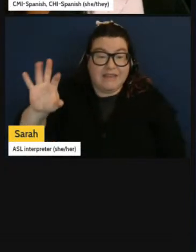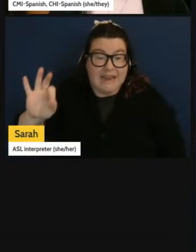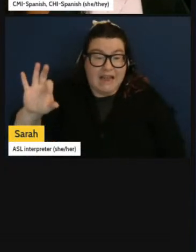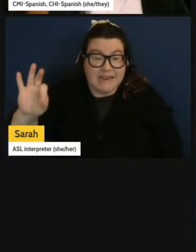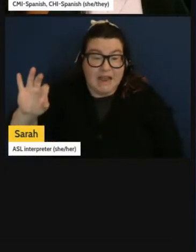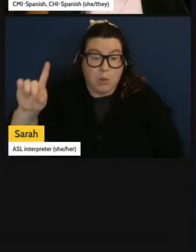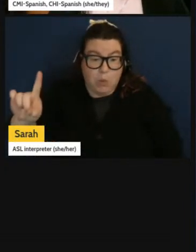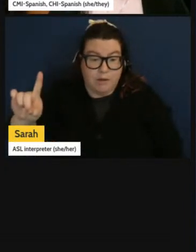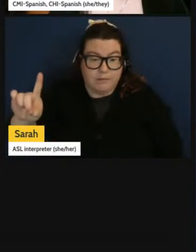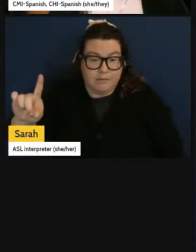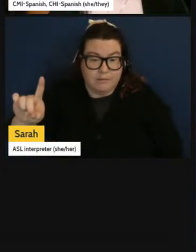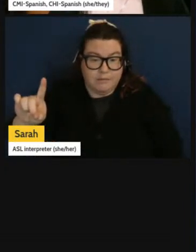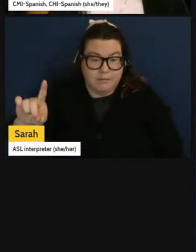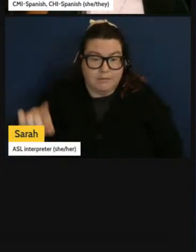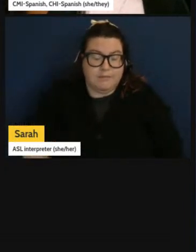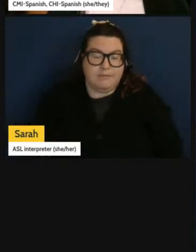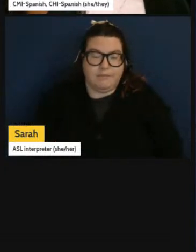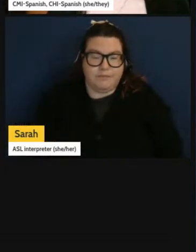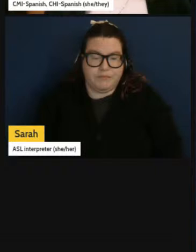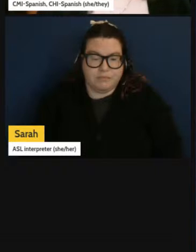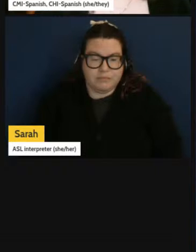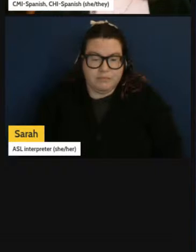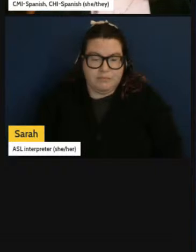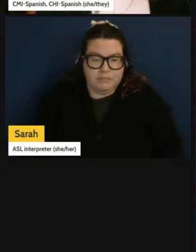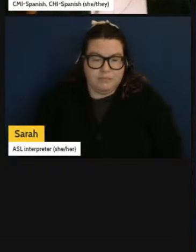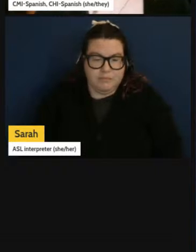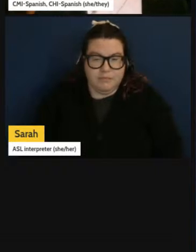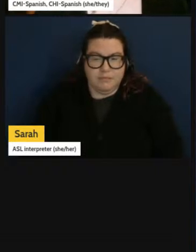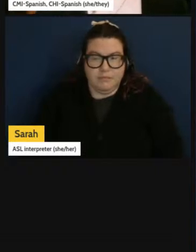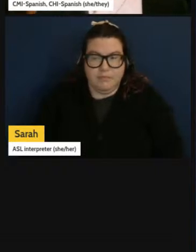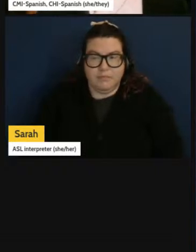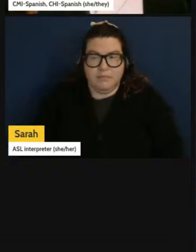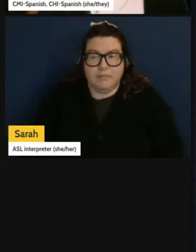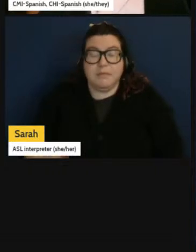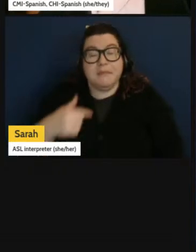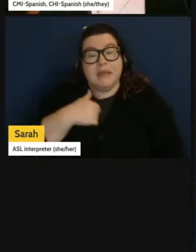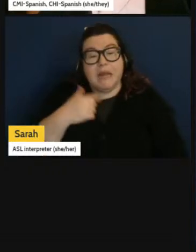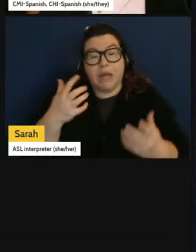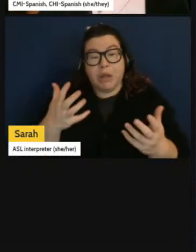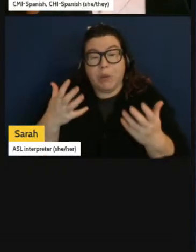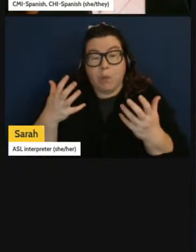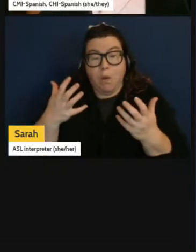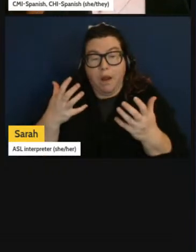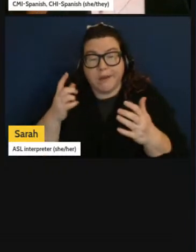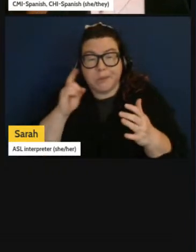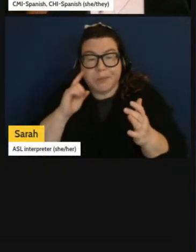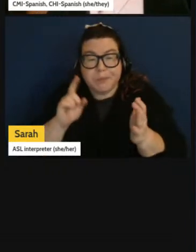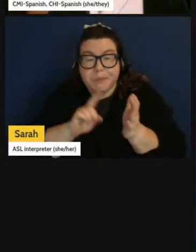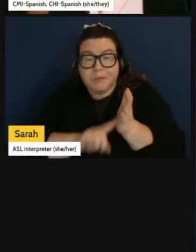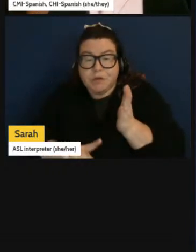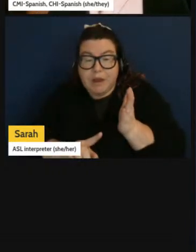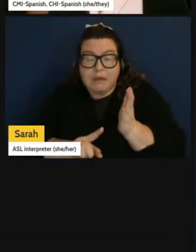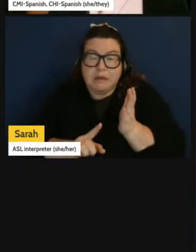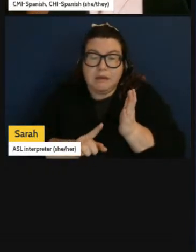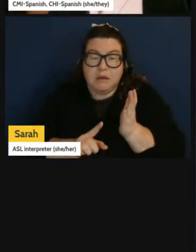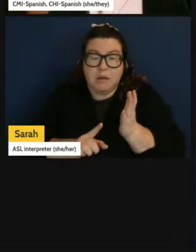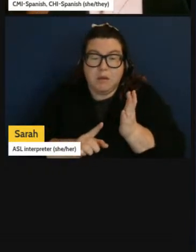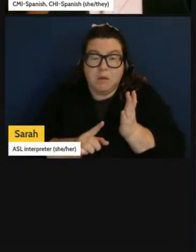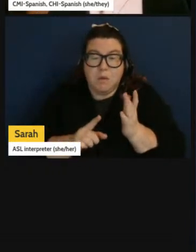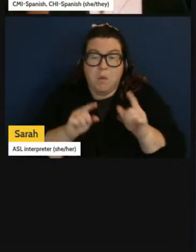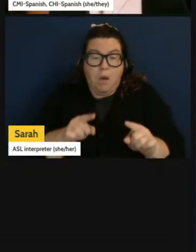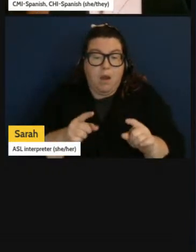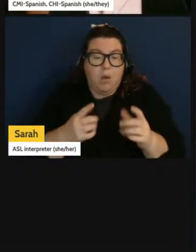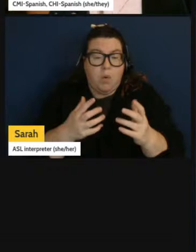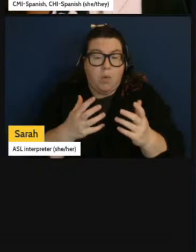745779991. Okay. I did want to take a peek while we're here at the